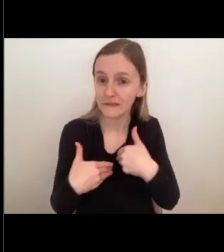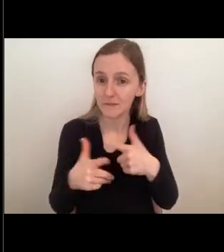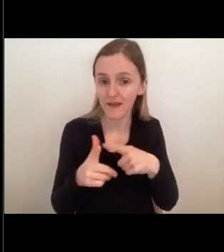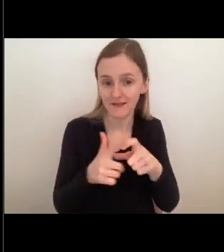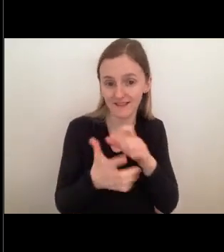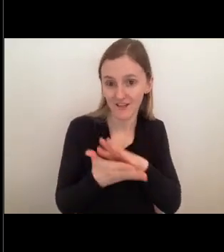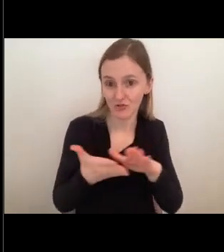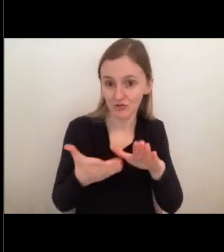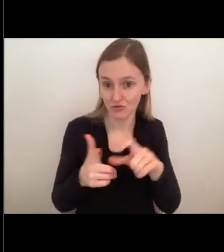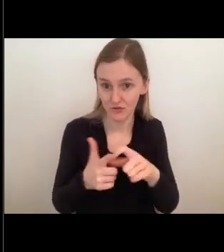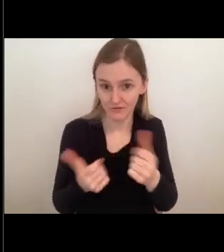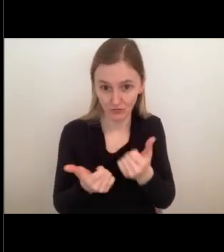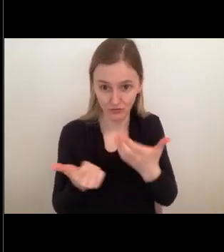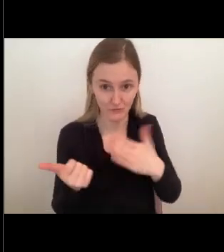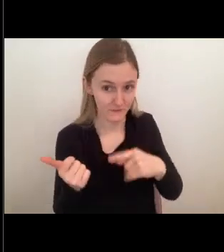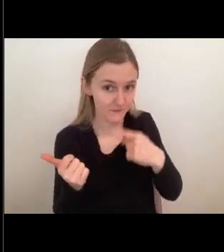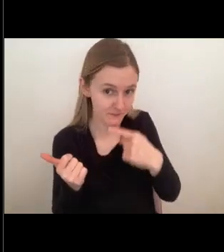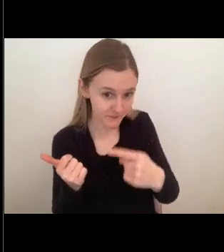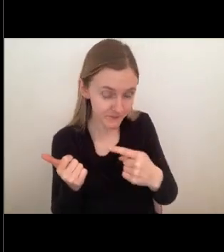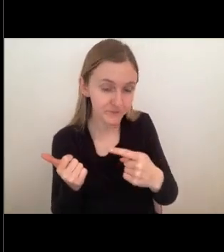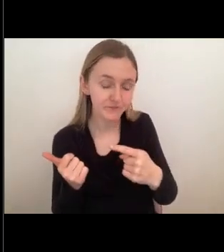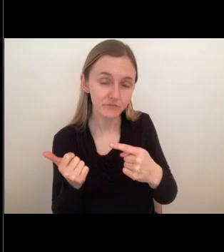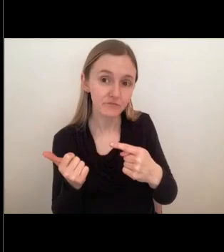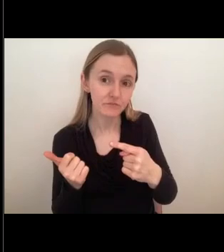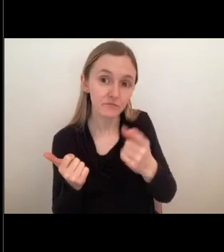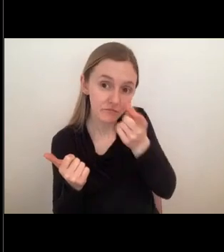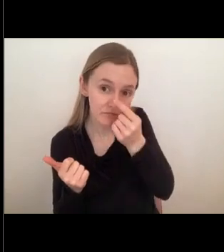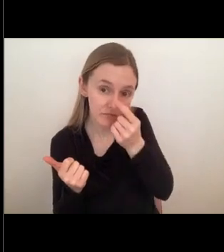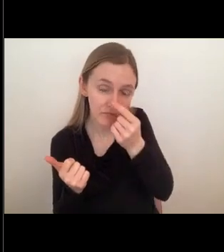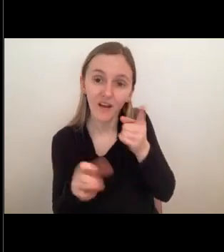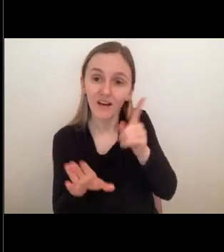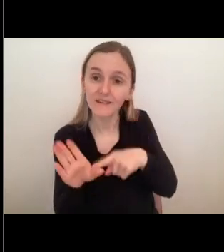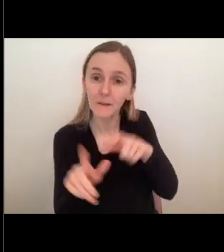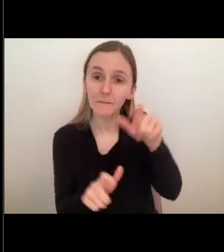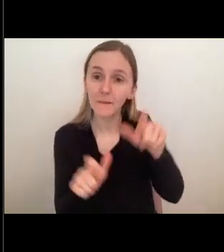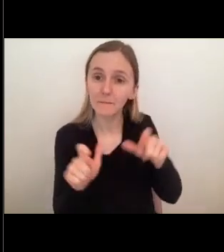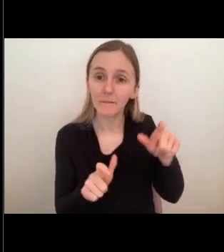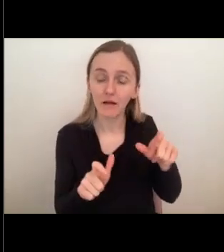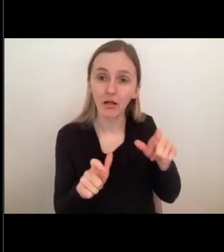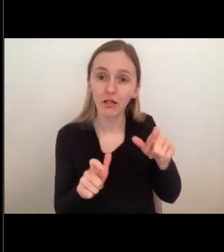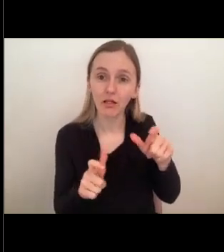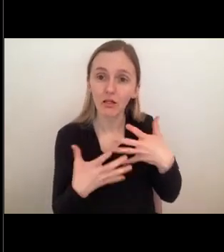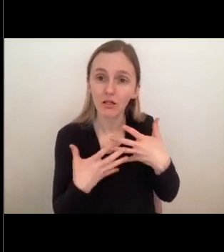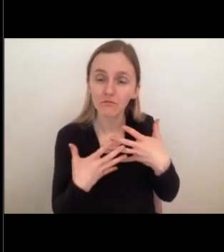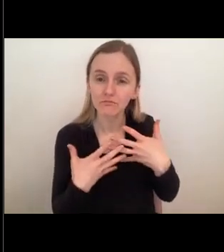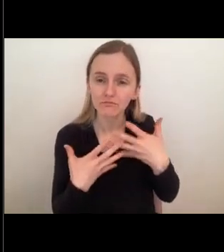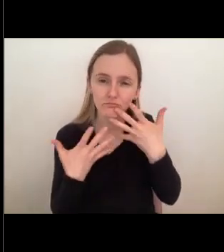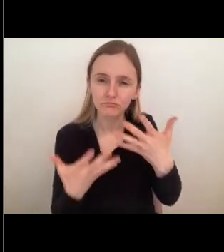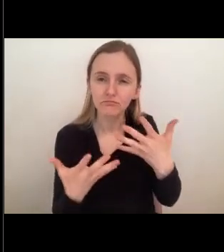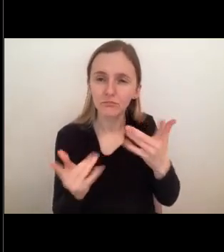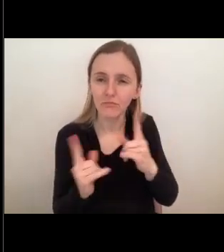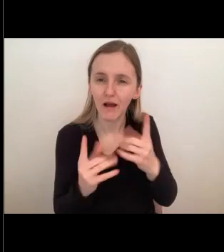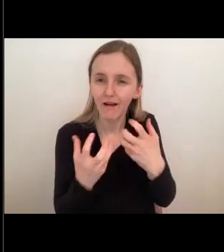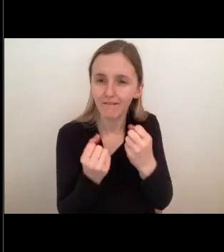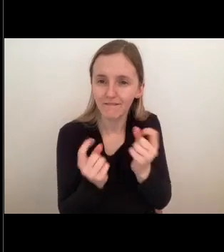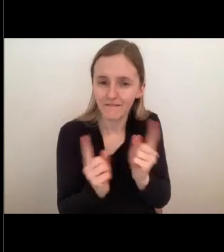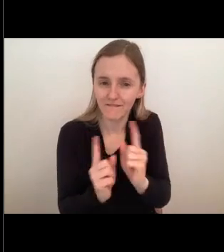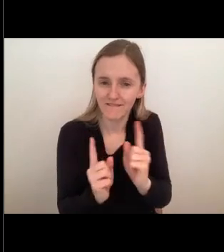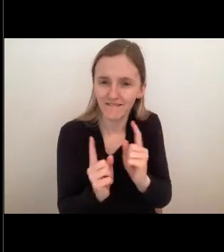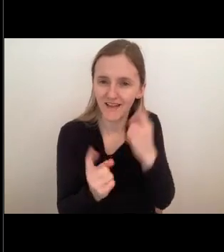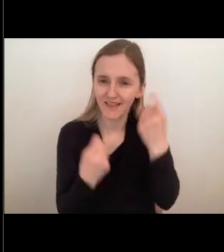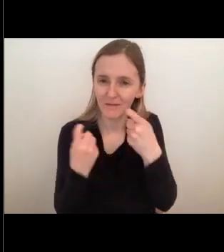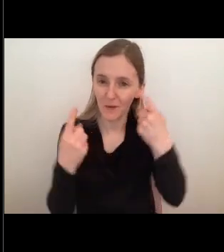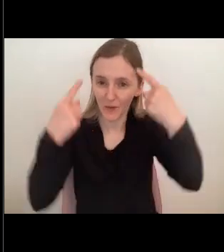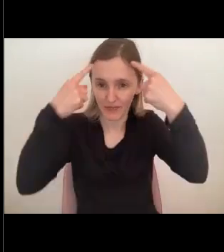I've mentioned, our young people can also have some differences in terms of their executive